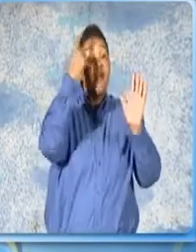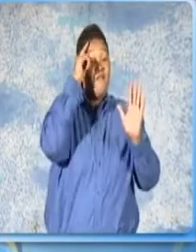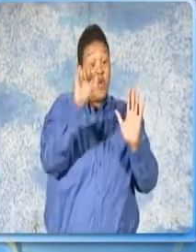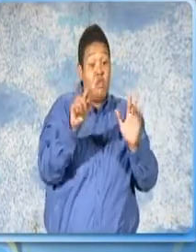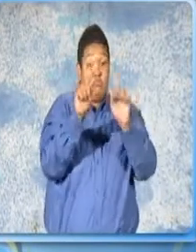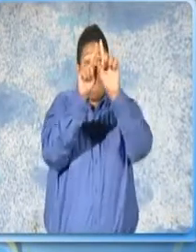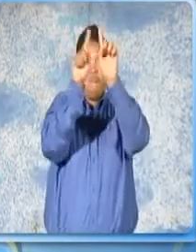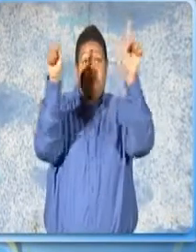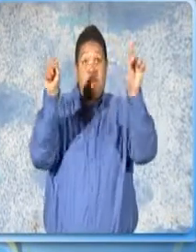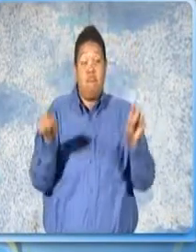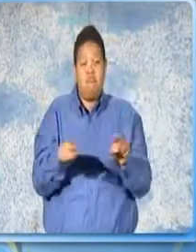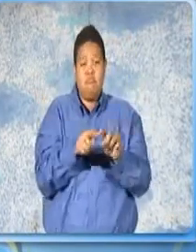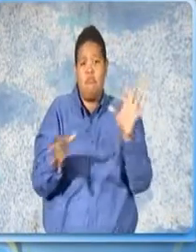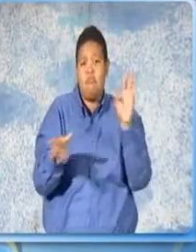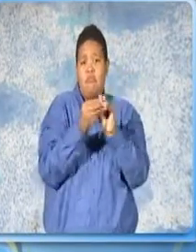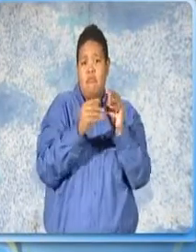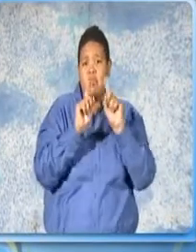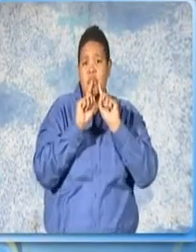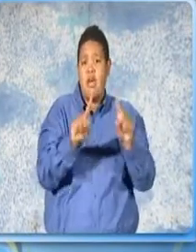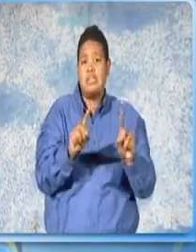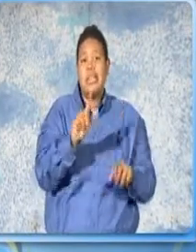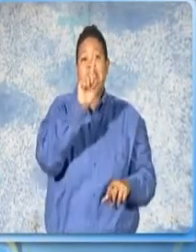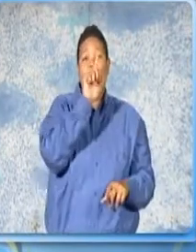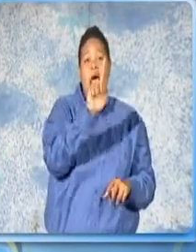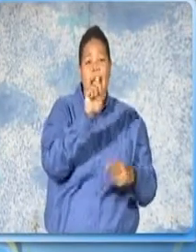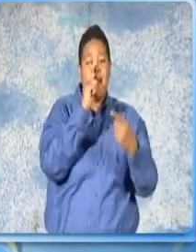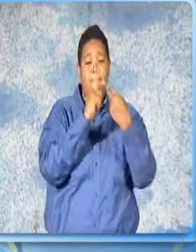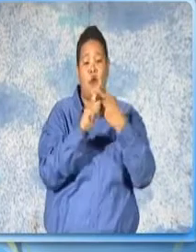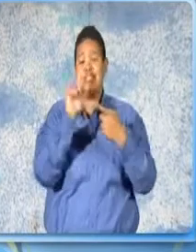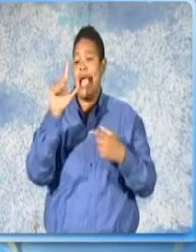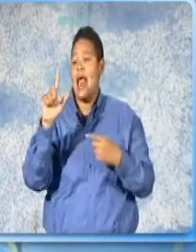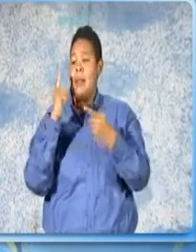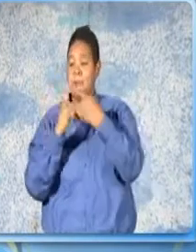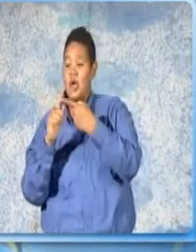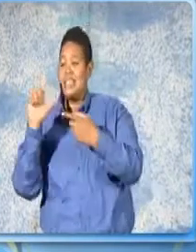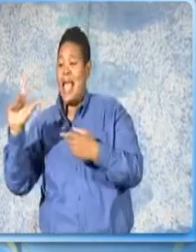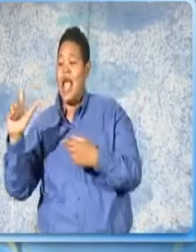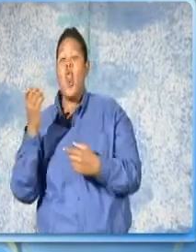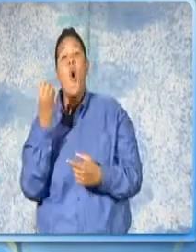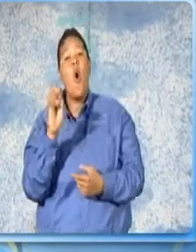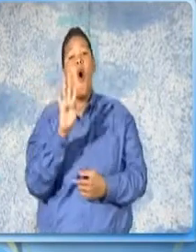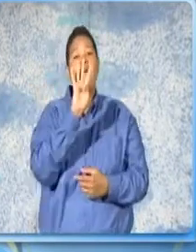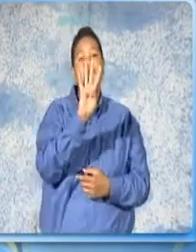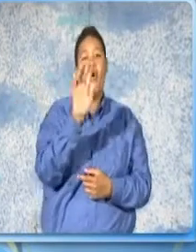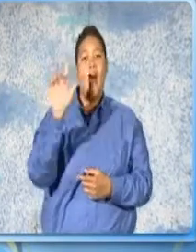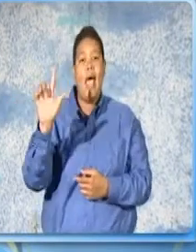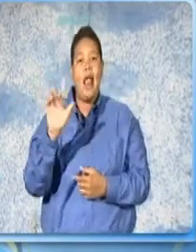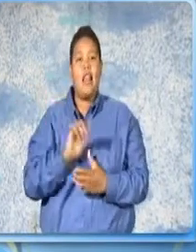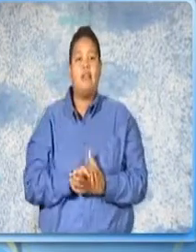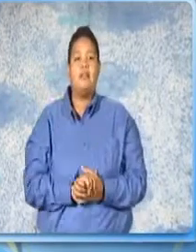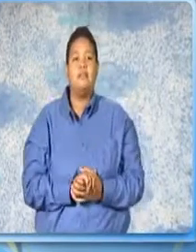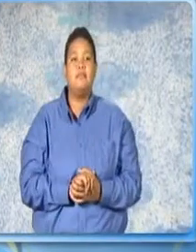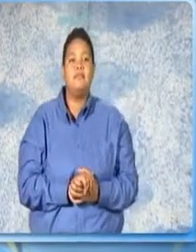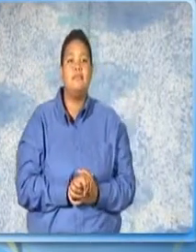a square is L plus L plus L plus L, or 4L.